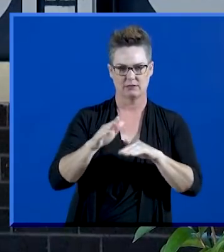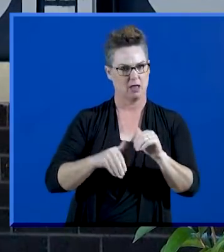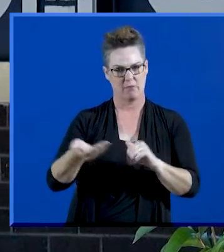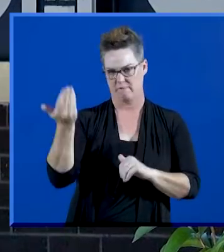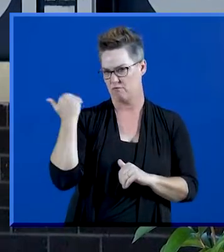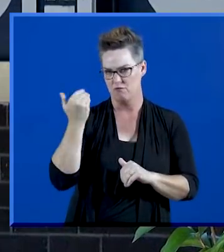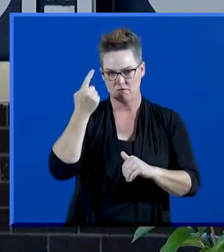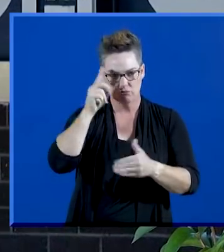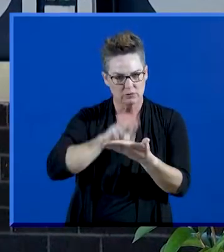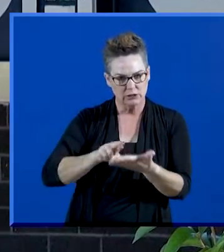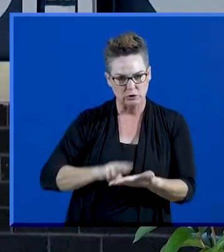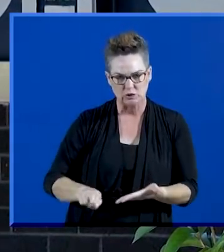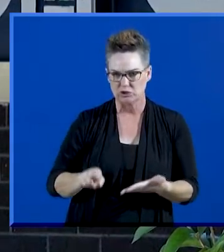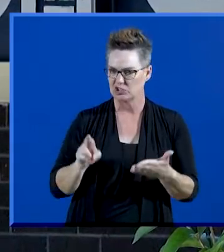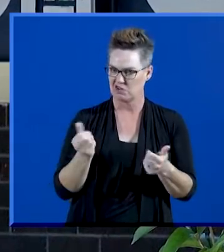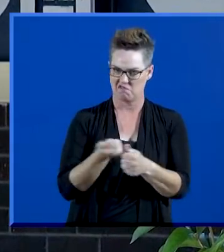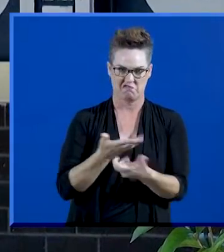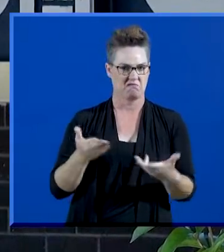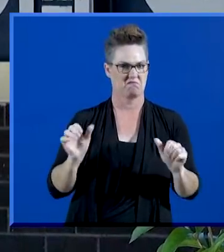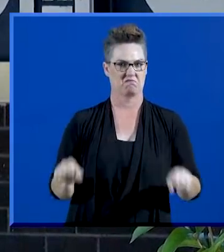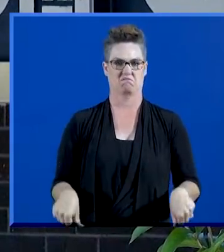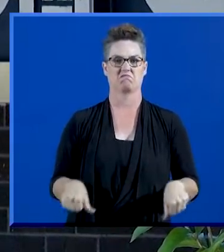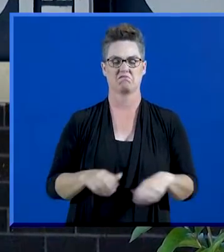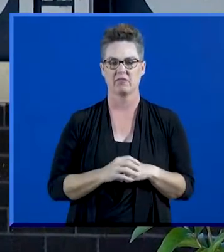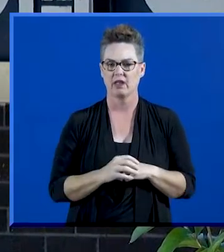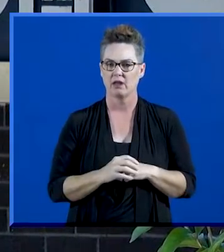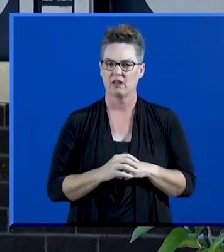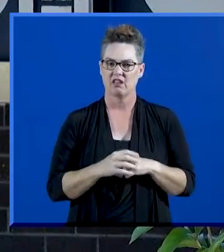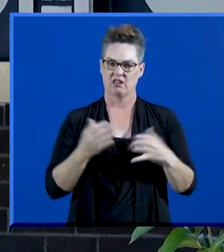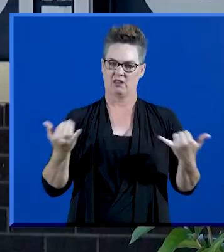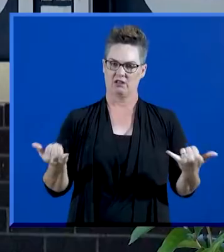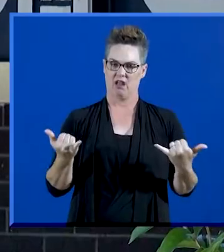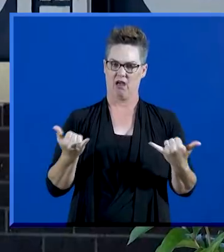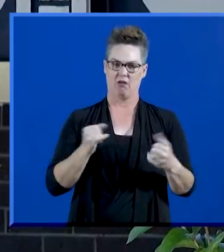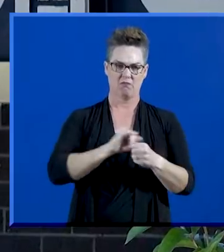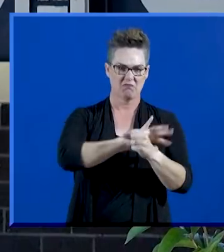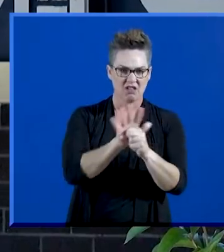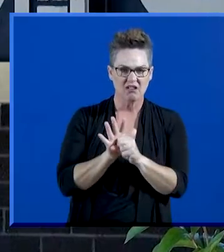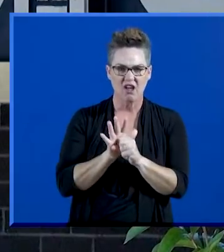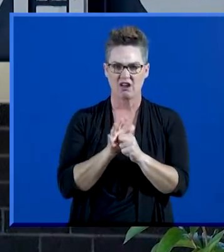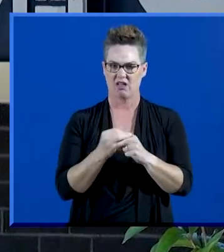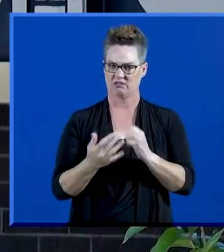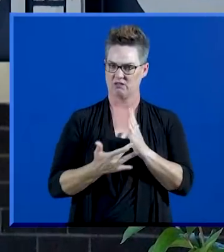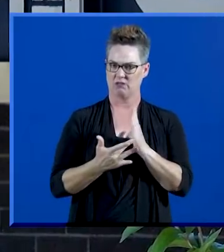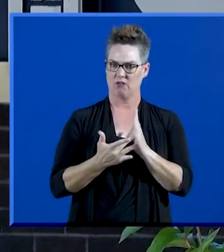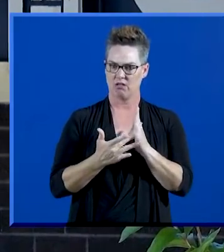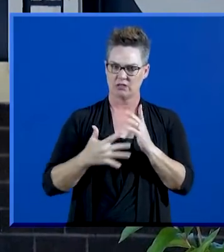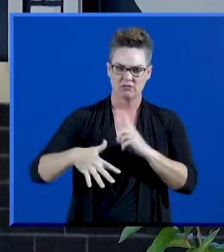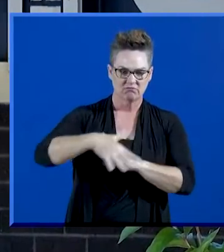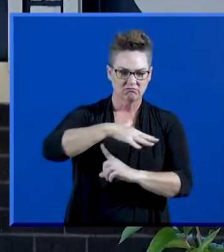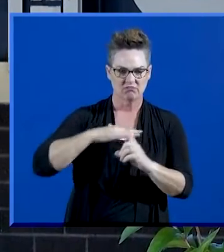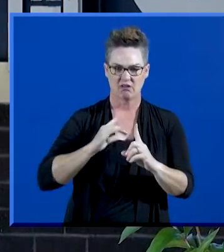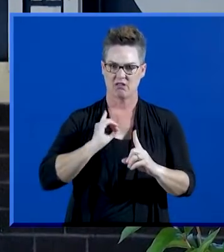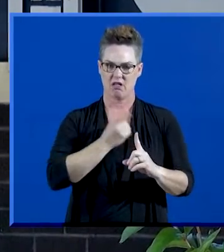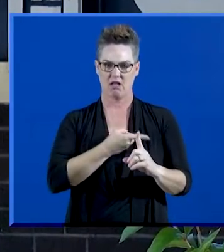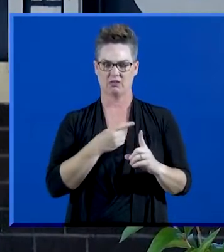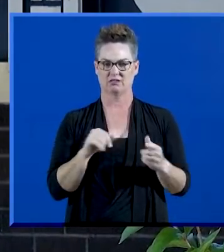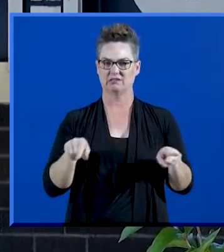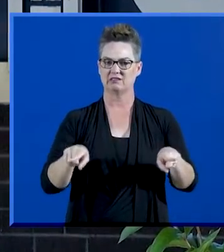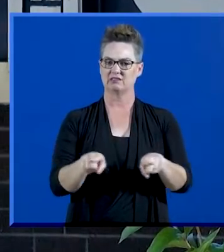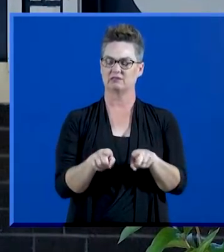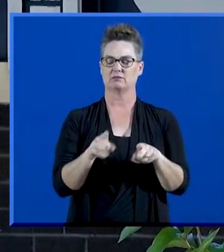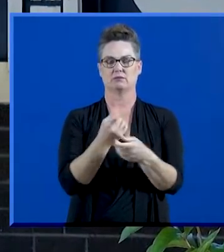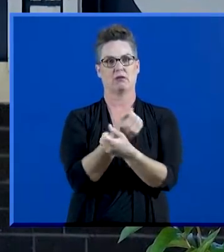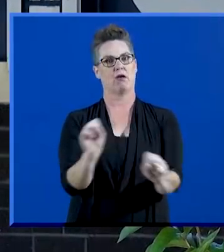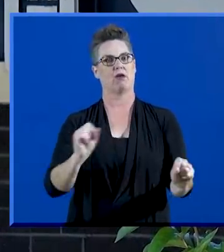free access to research and information than ever before. And in the midst of a global pandemic, the technologies that